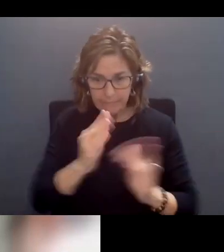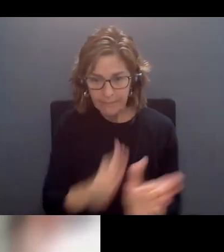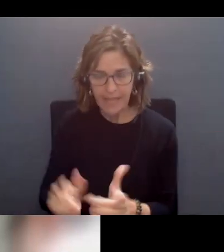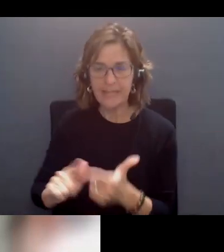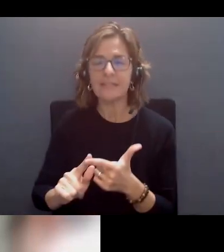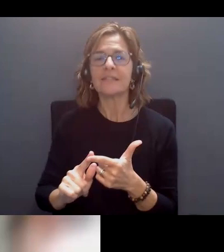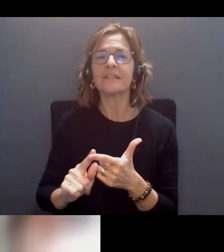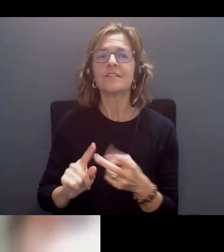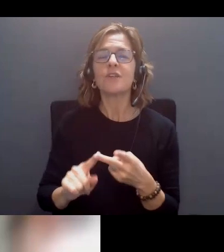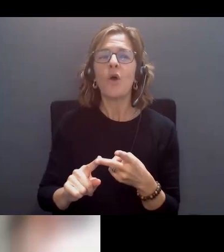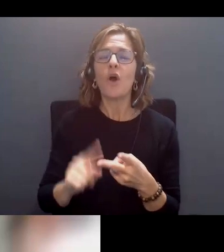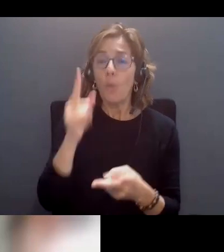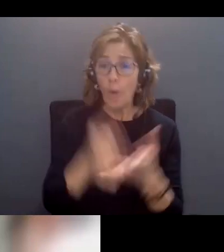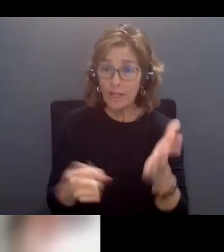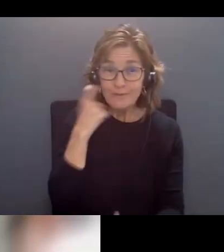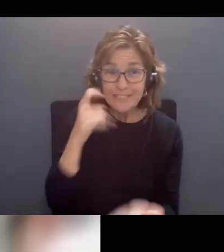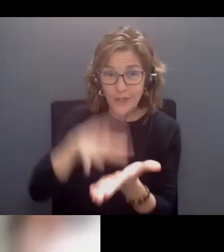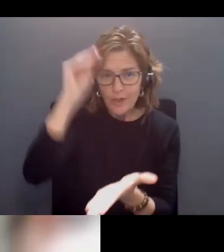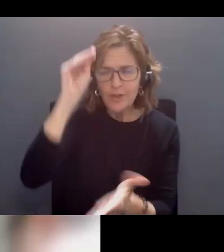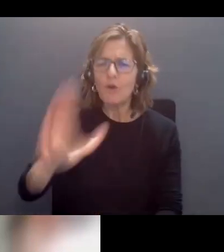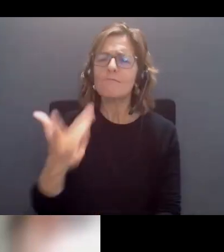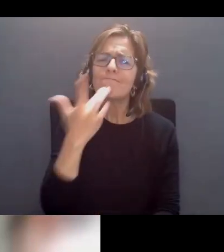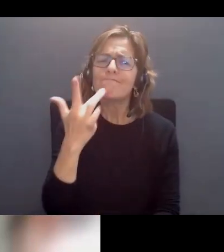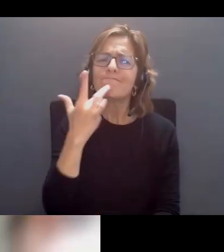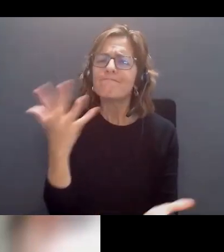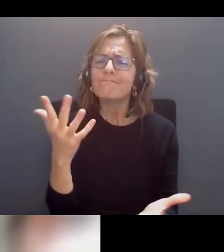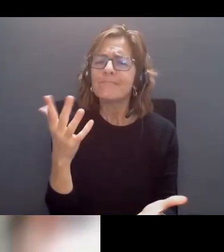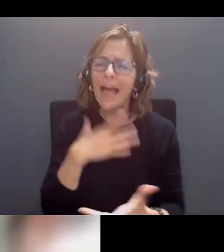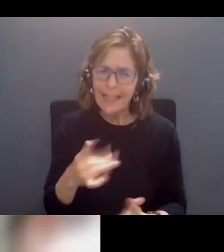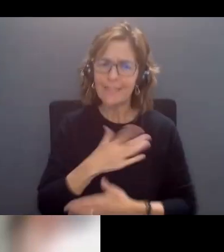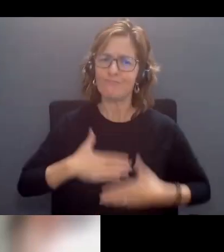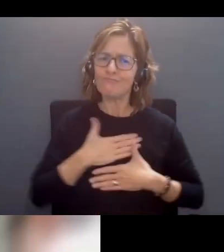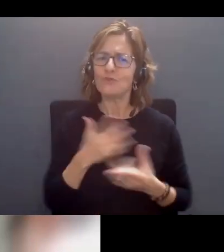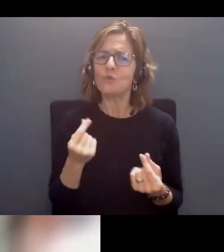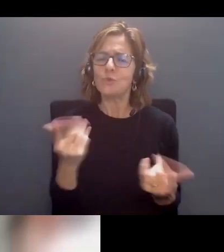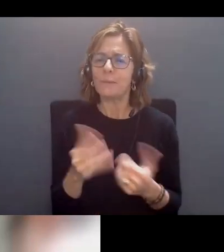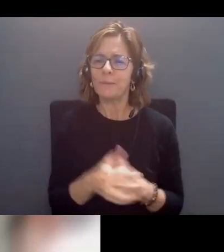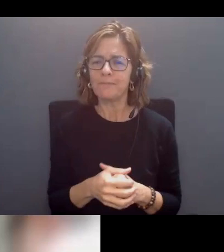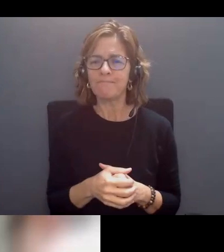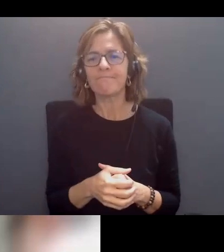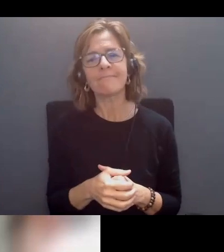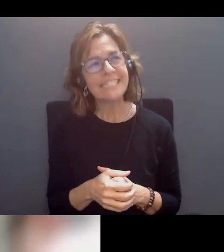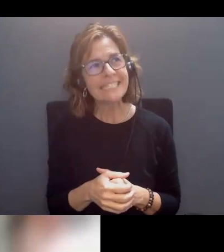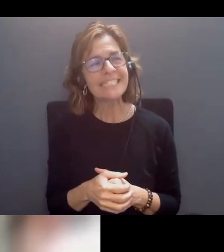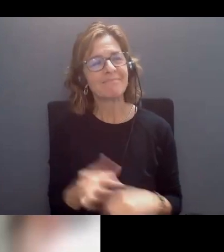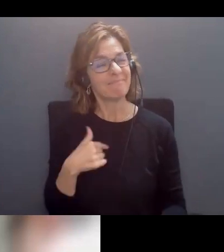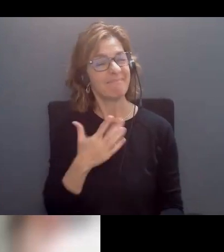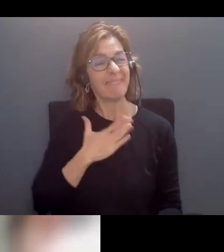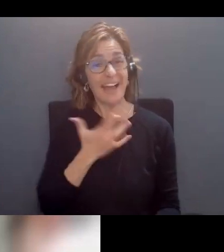that you really enjoy doing? Mostly, I would say probably recipe